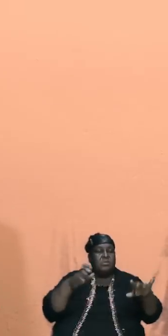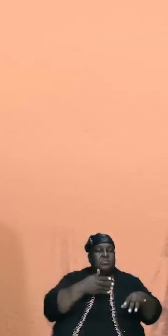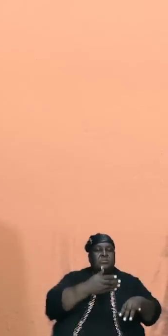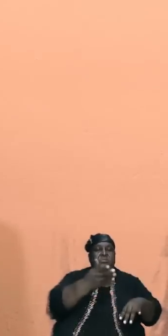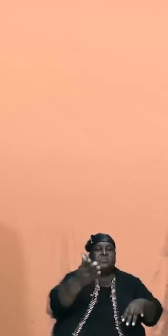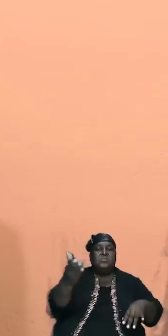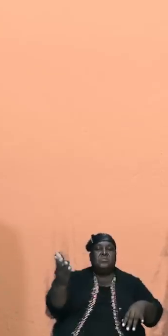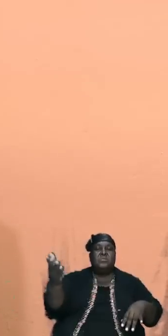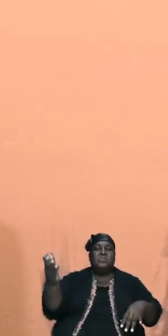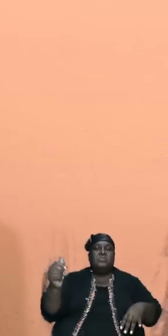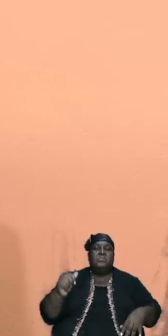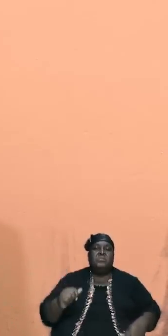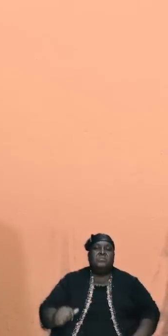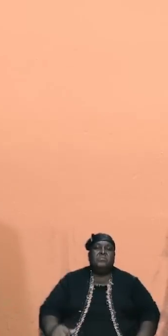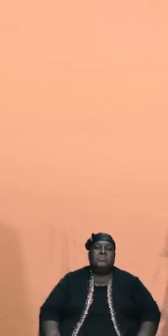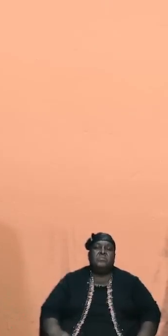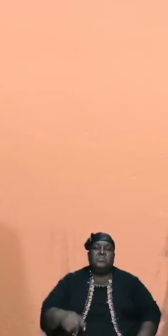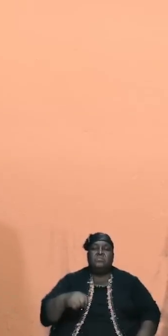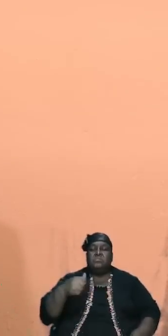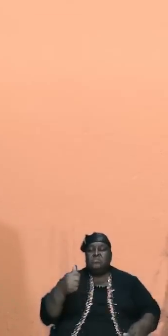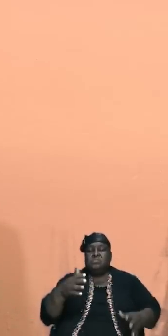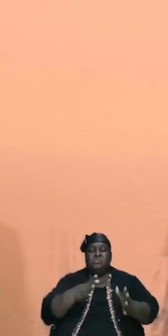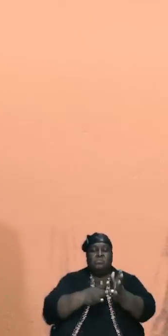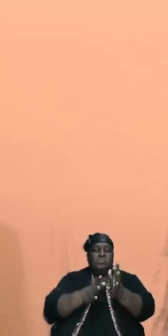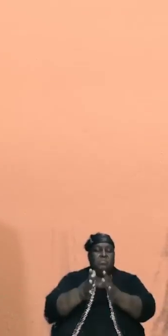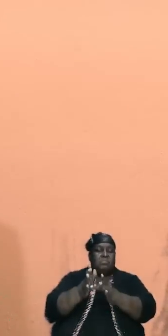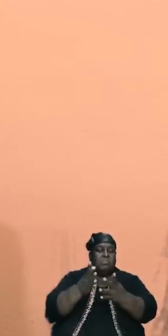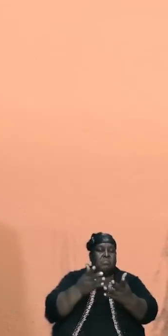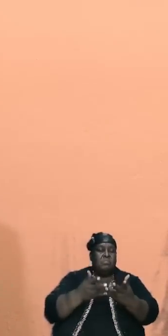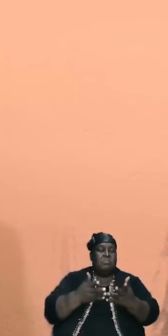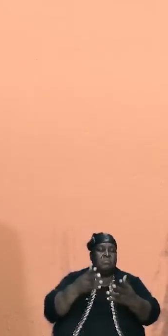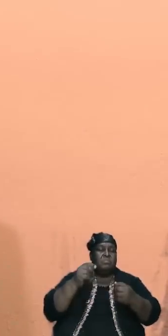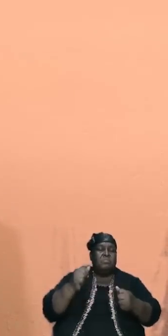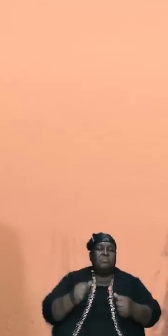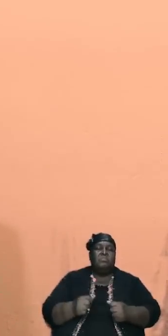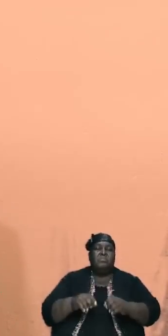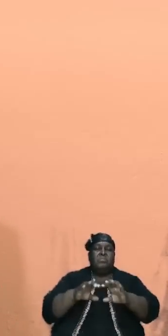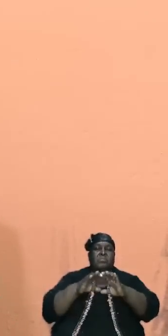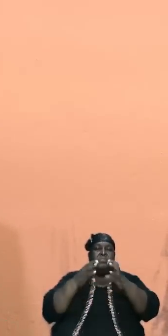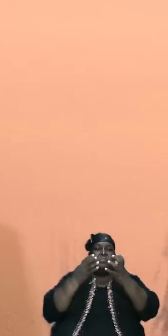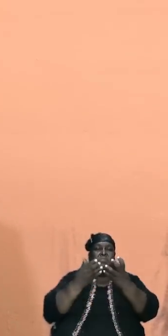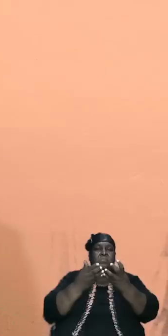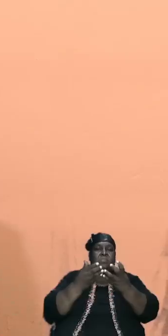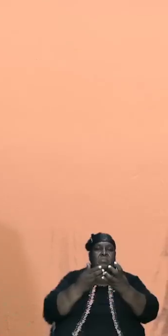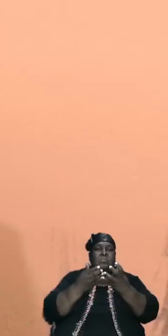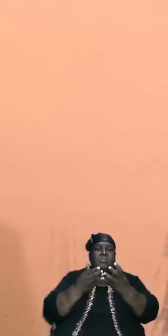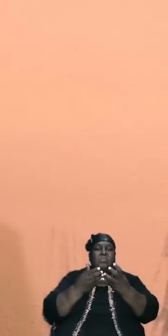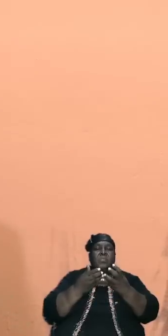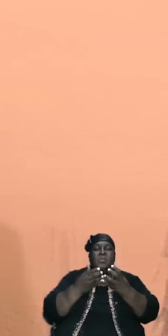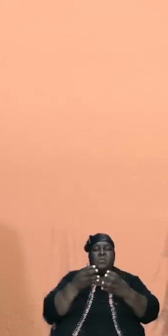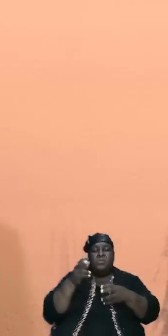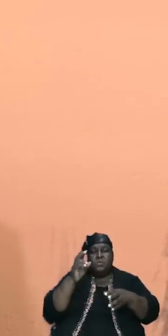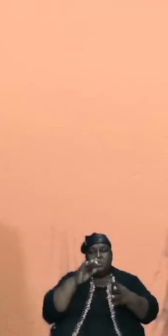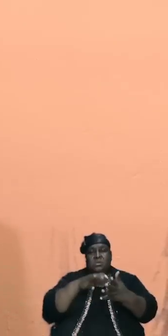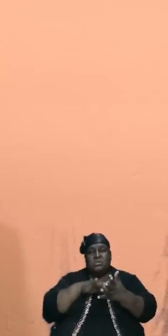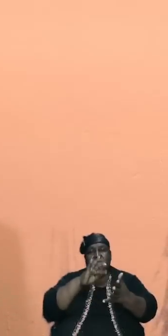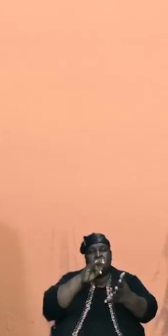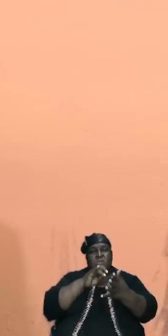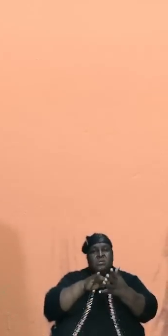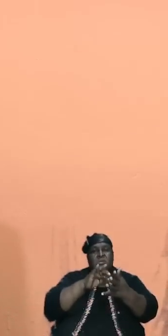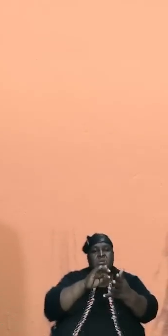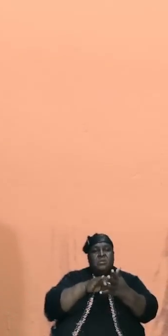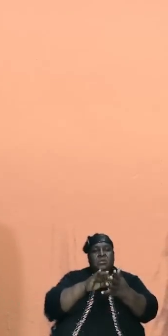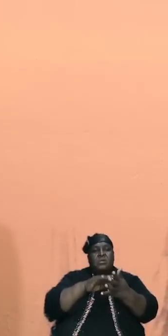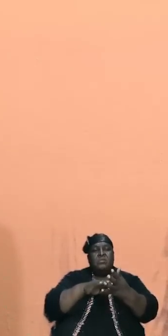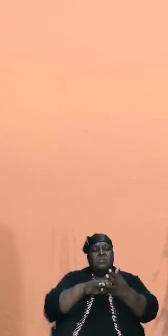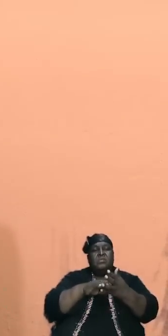I said earlier, to another Bible study session. And tonight we're going to look at another aspect of earnestly